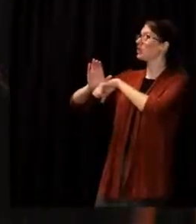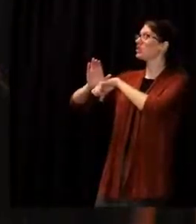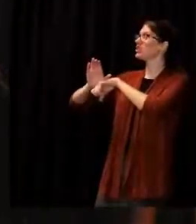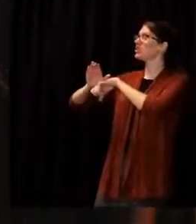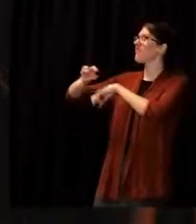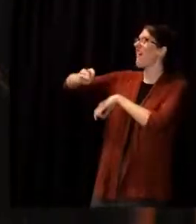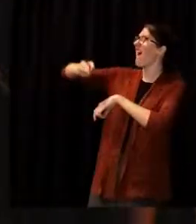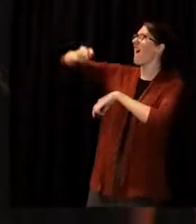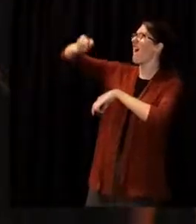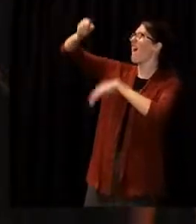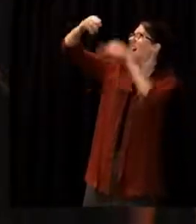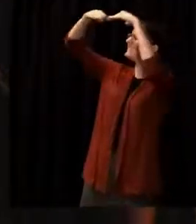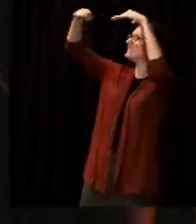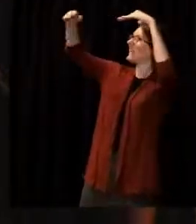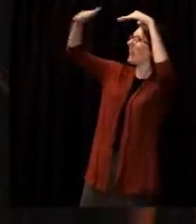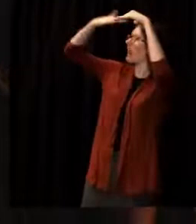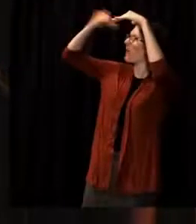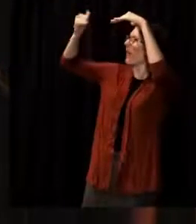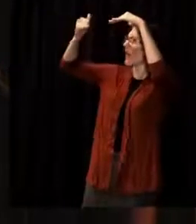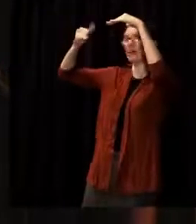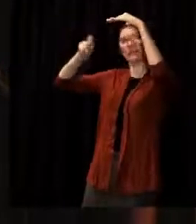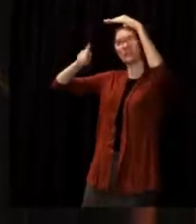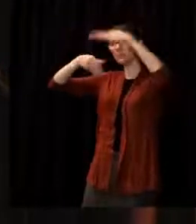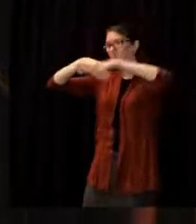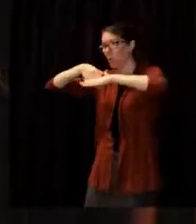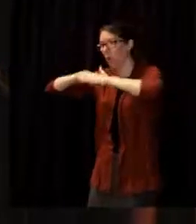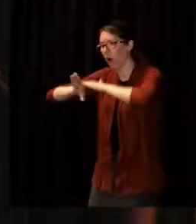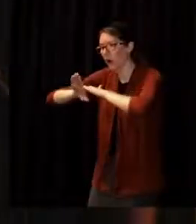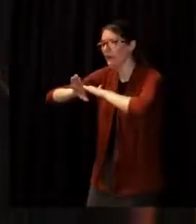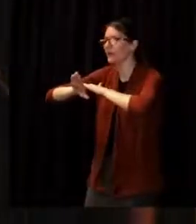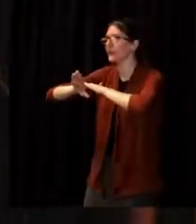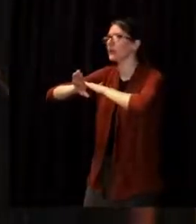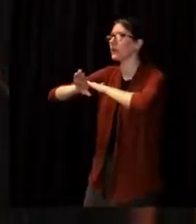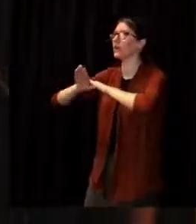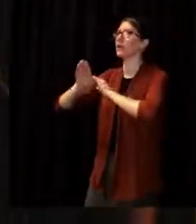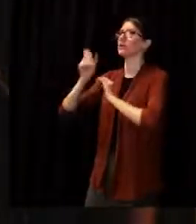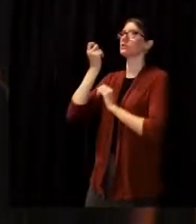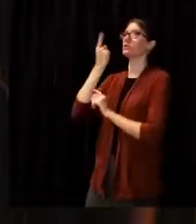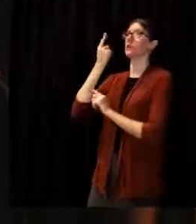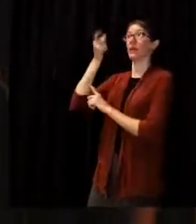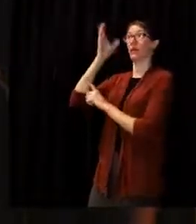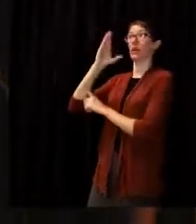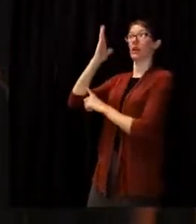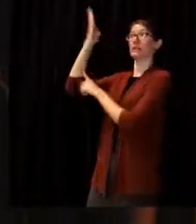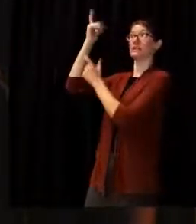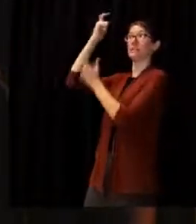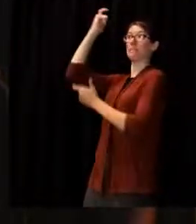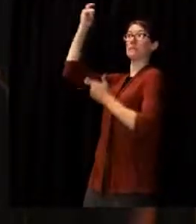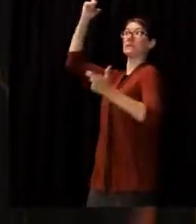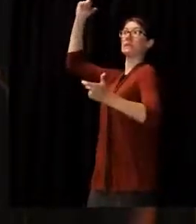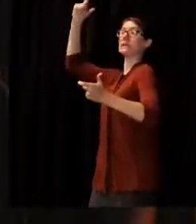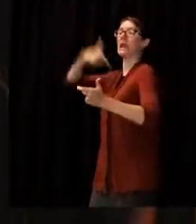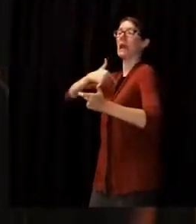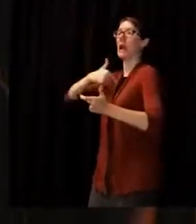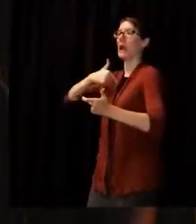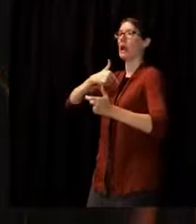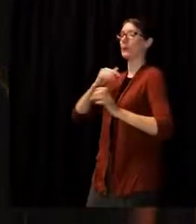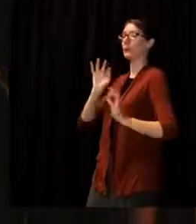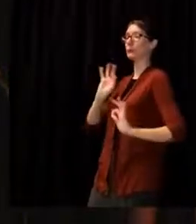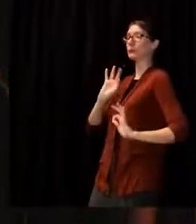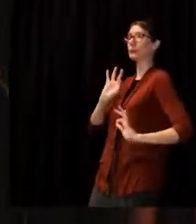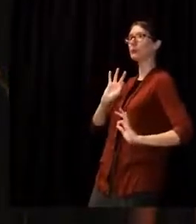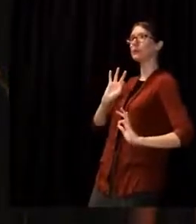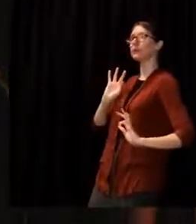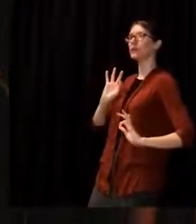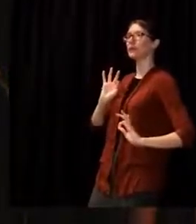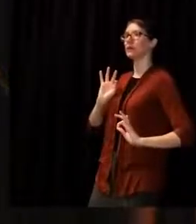when is because you were meant to walk in and get a sense that God is big and I am small. They were meant to project the idea